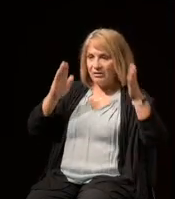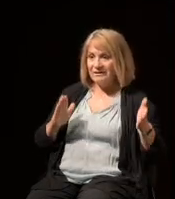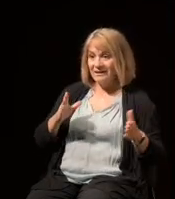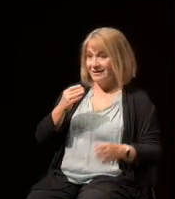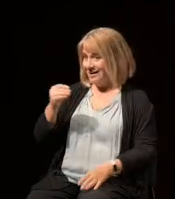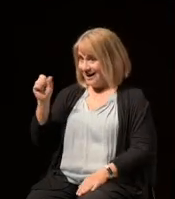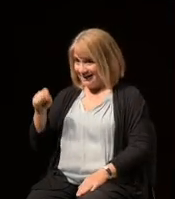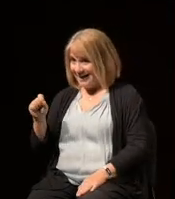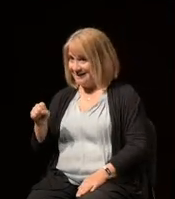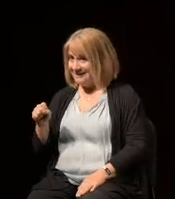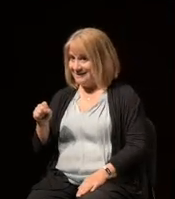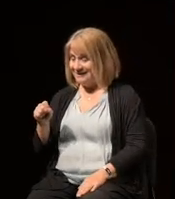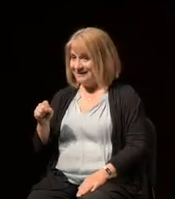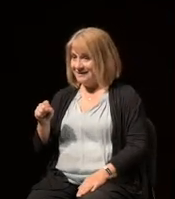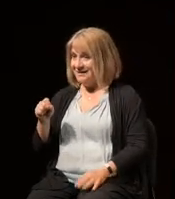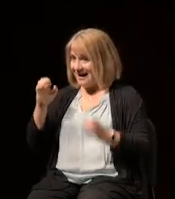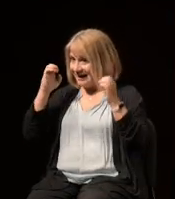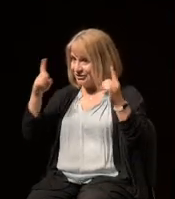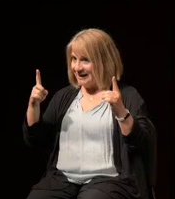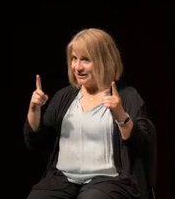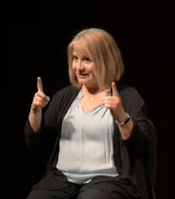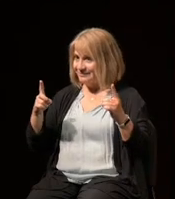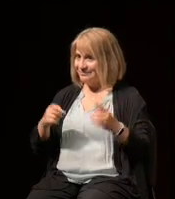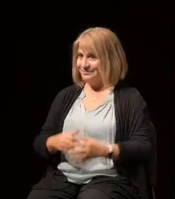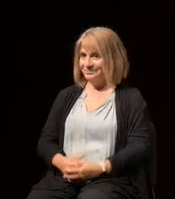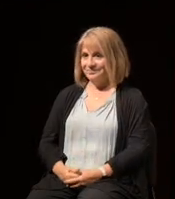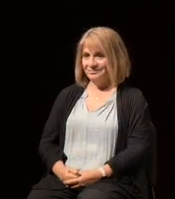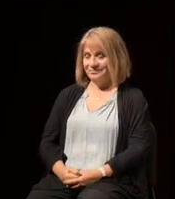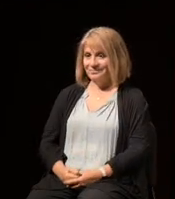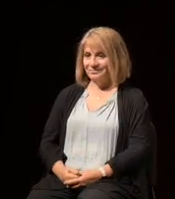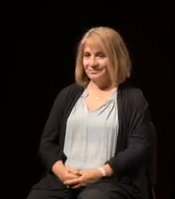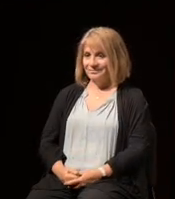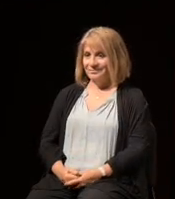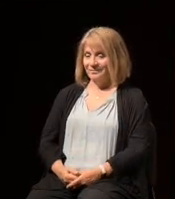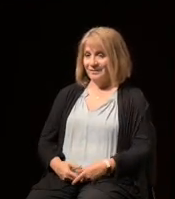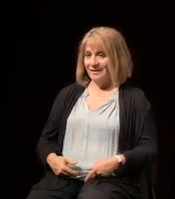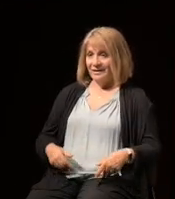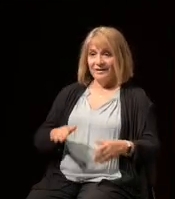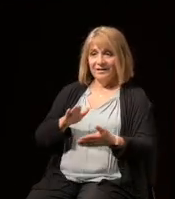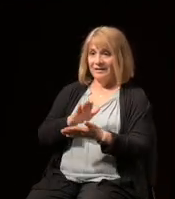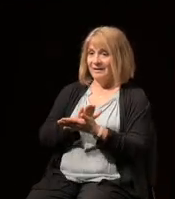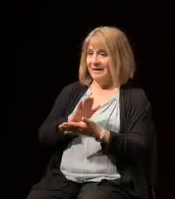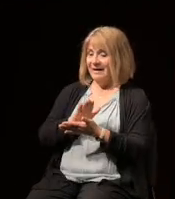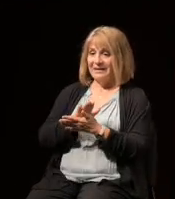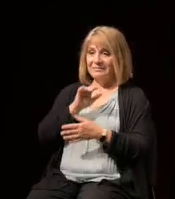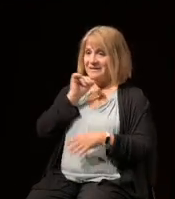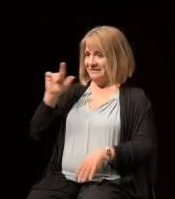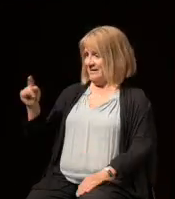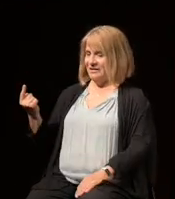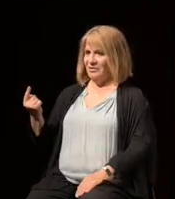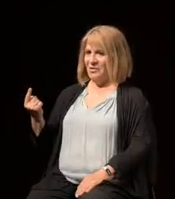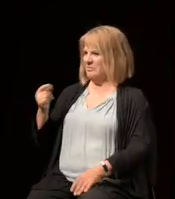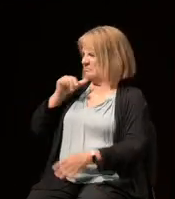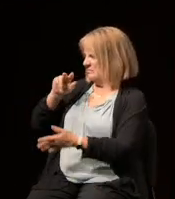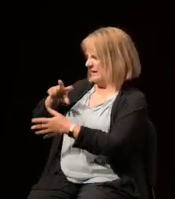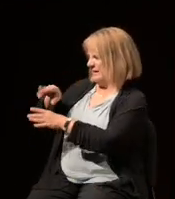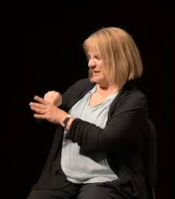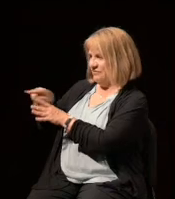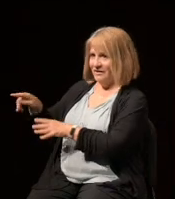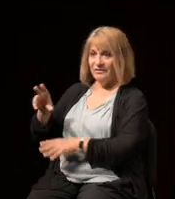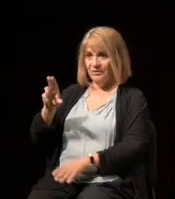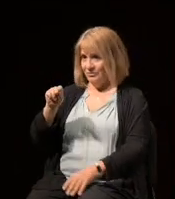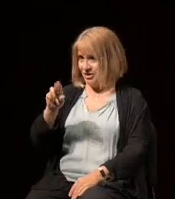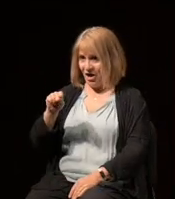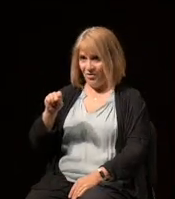yes, education. The academy is not exempt. Most of the systems